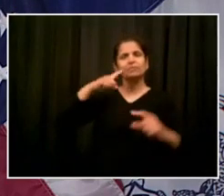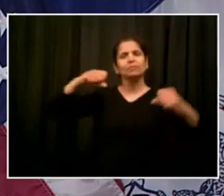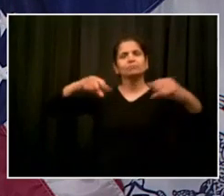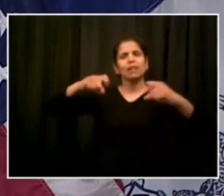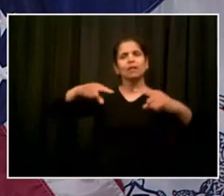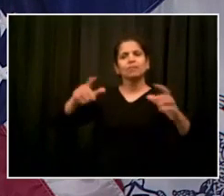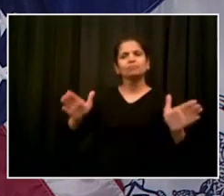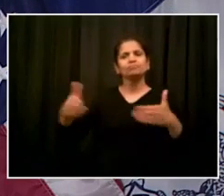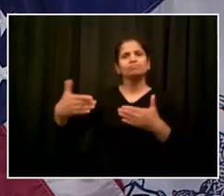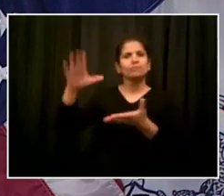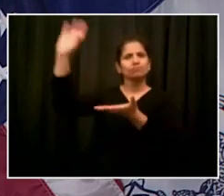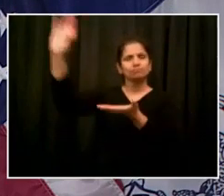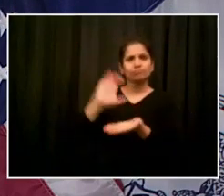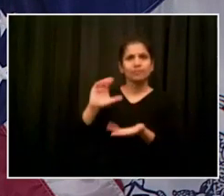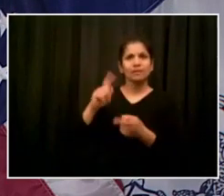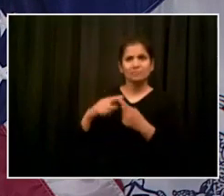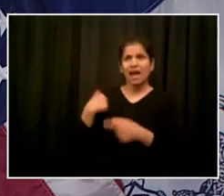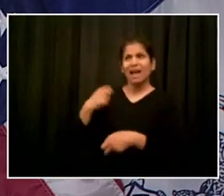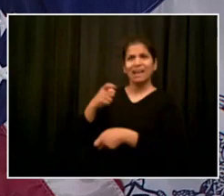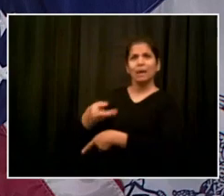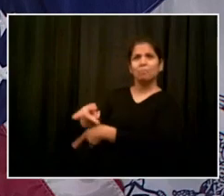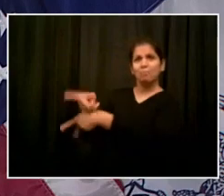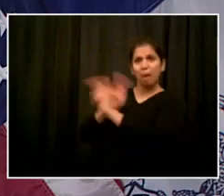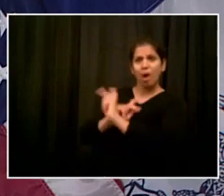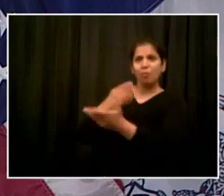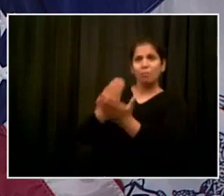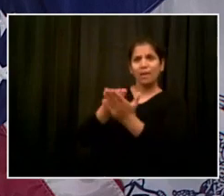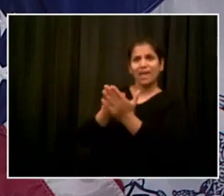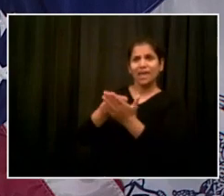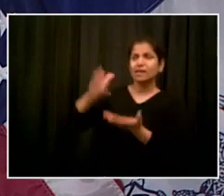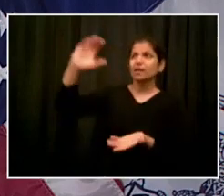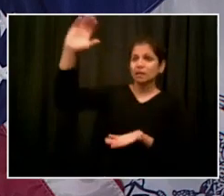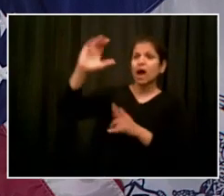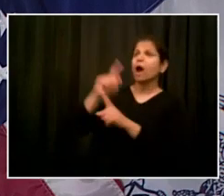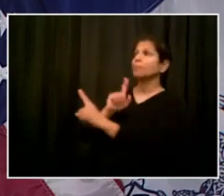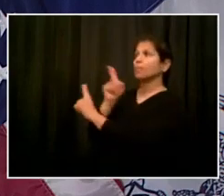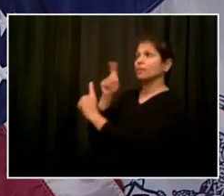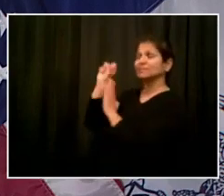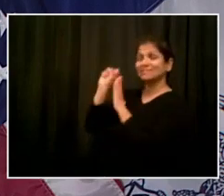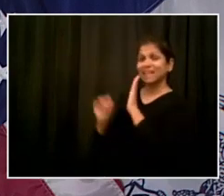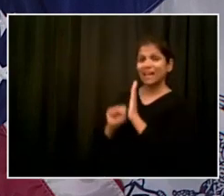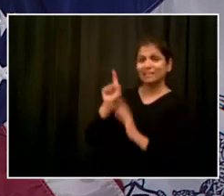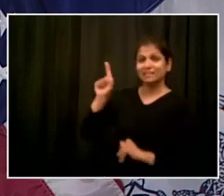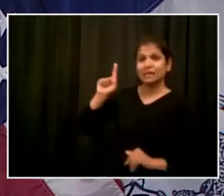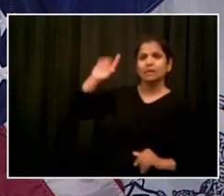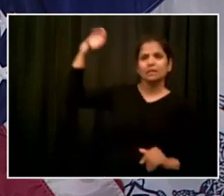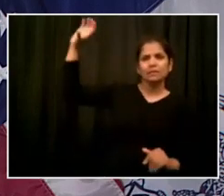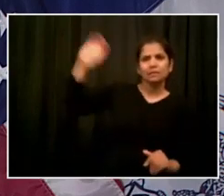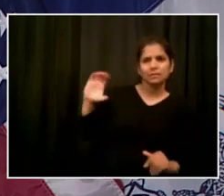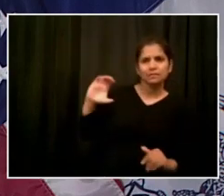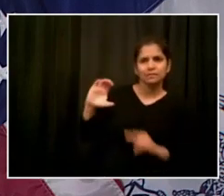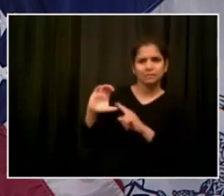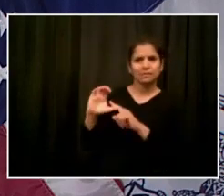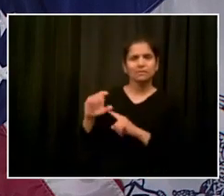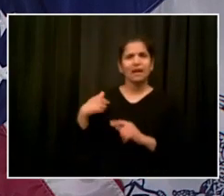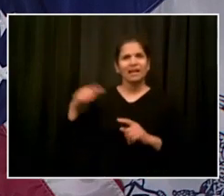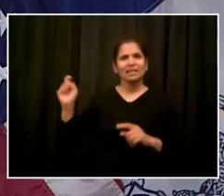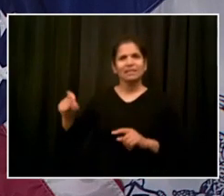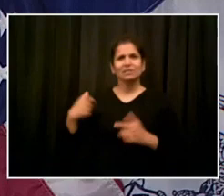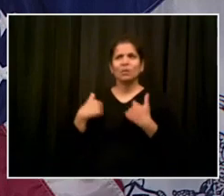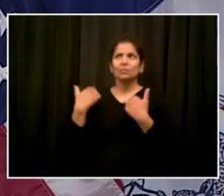single agency will be affected. And unquestionably, that leads us to something none of us want. Horrible thing in the midst of all this, which